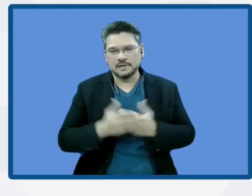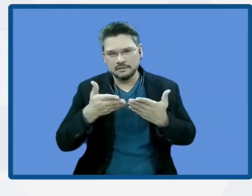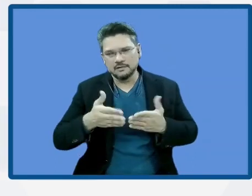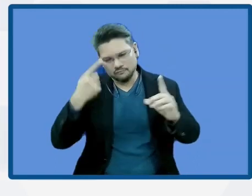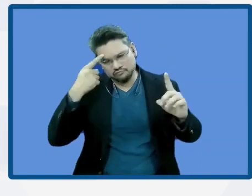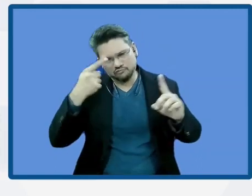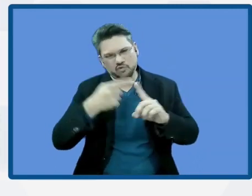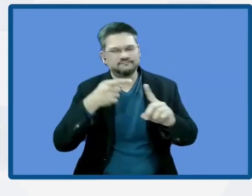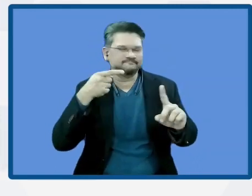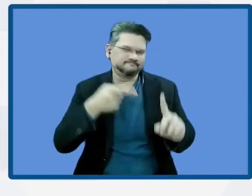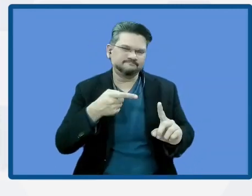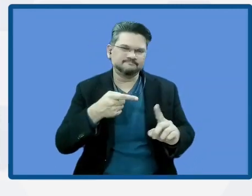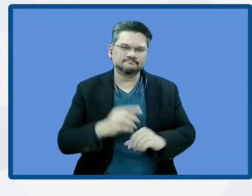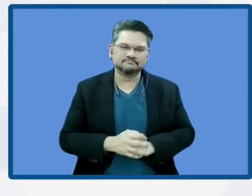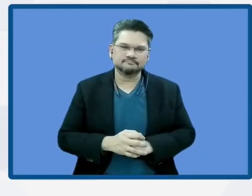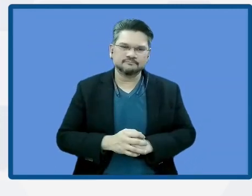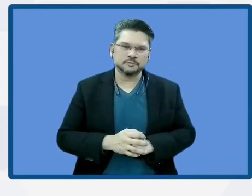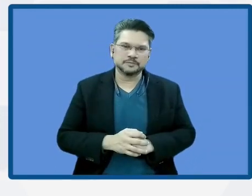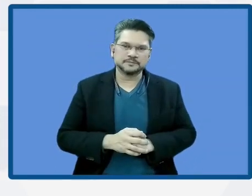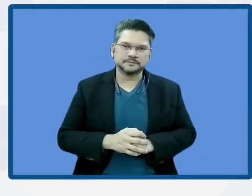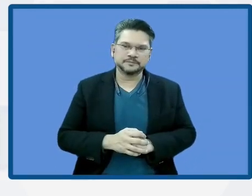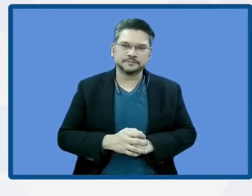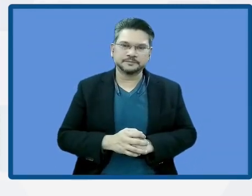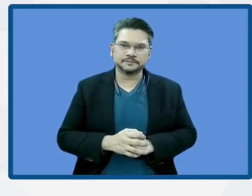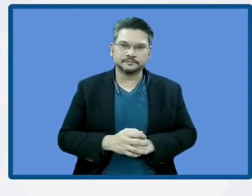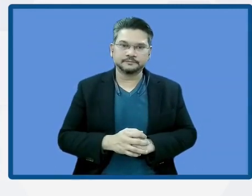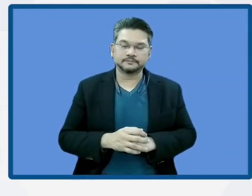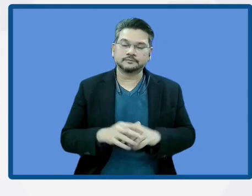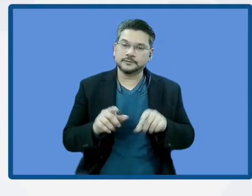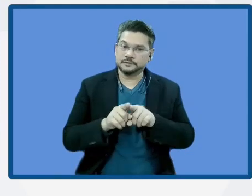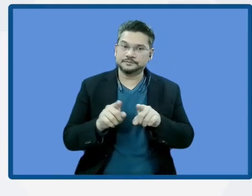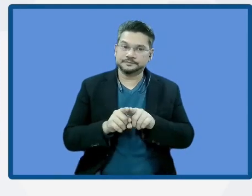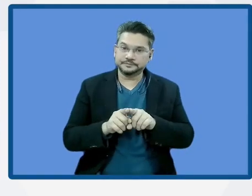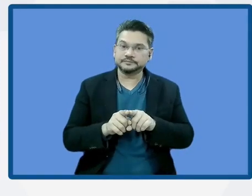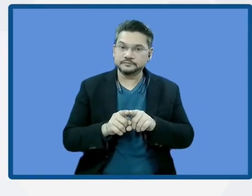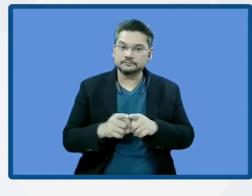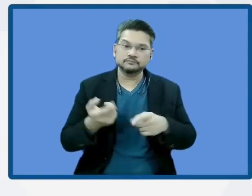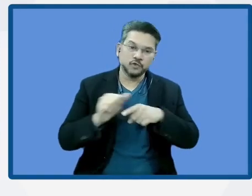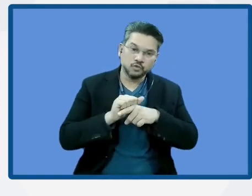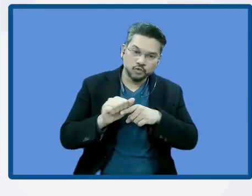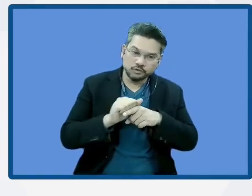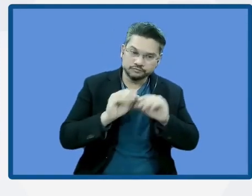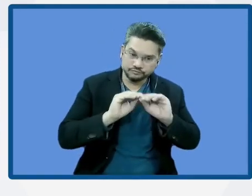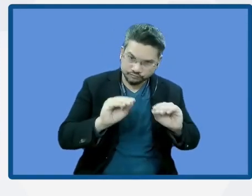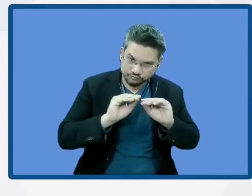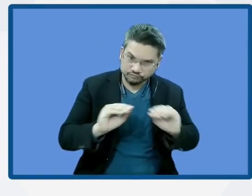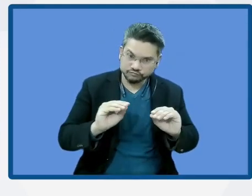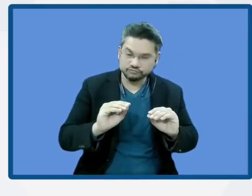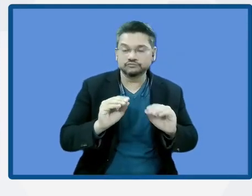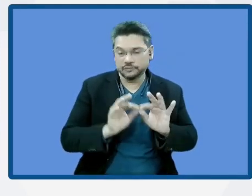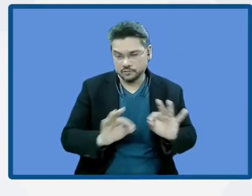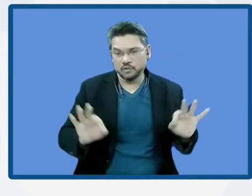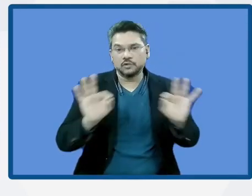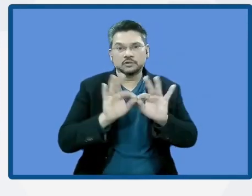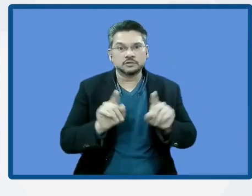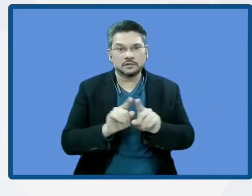And of course, it is important to draw attention to training and providing the training that the community needs in order